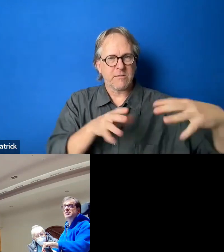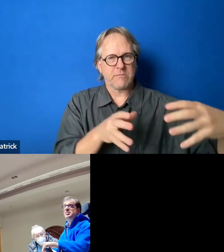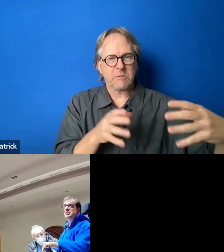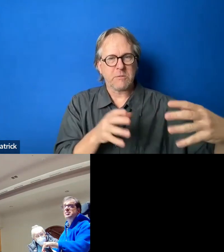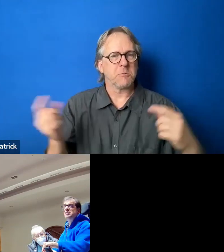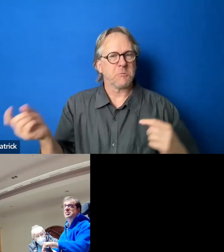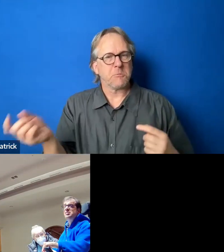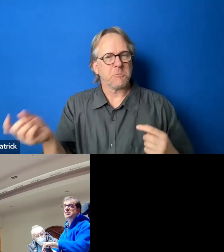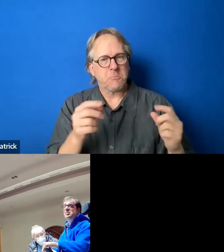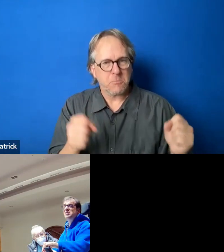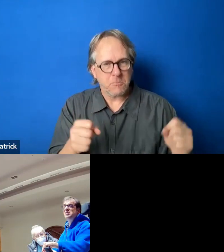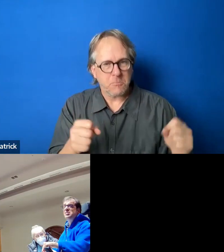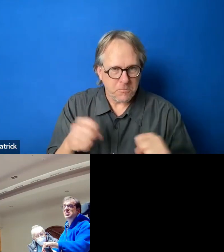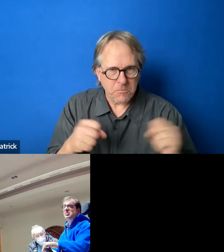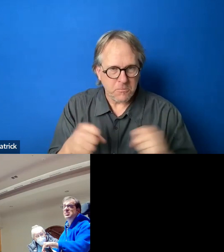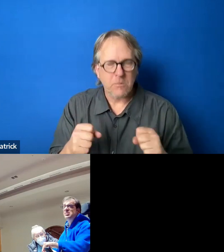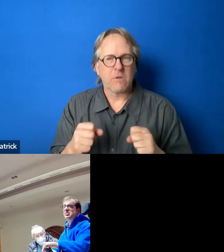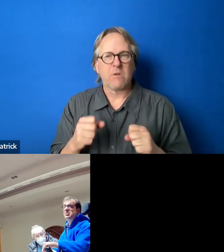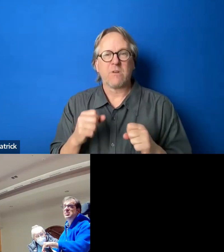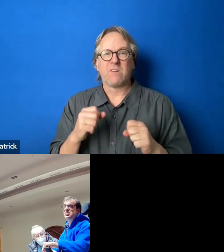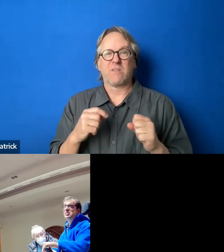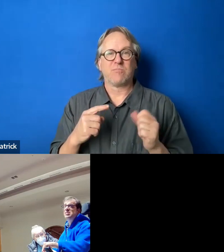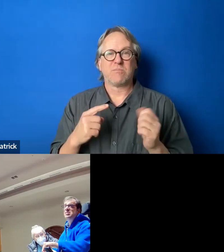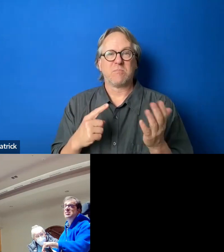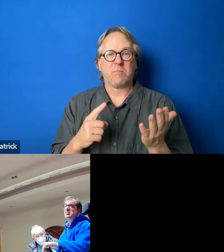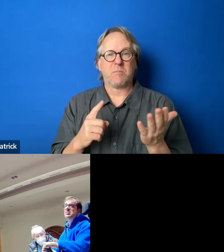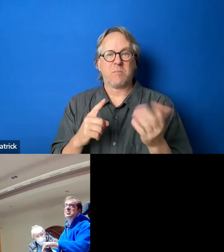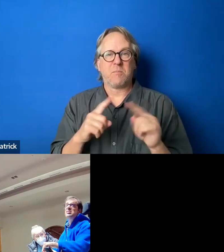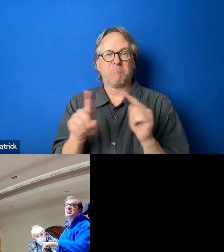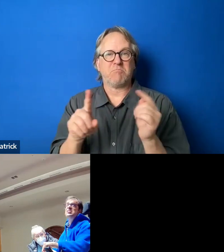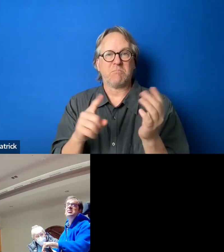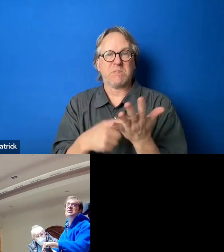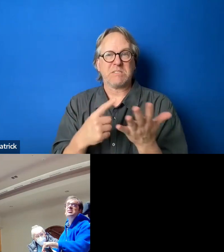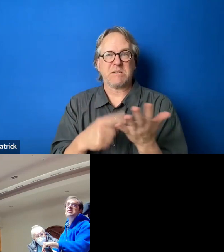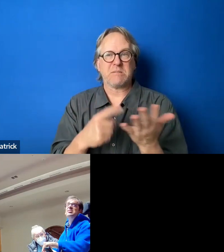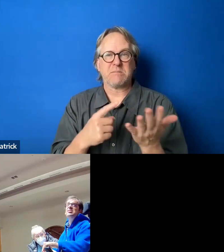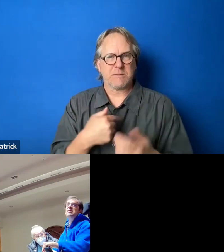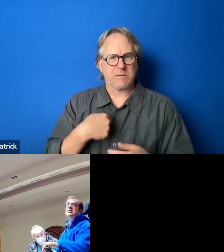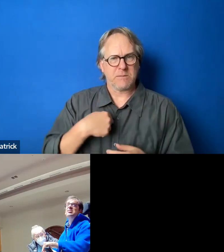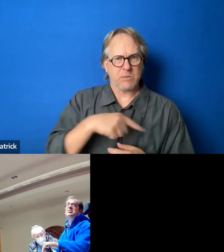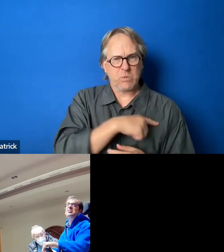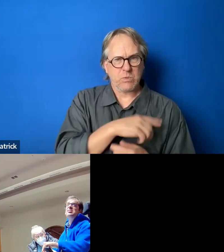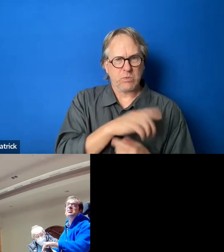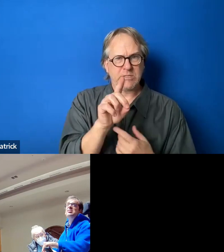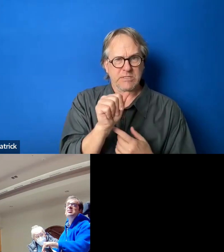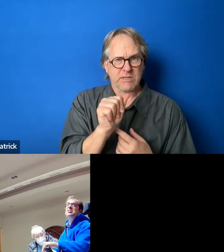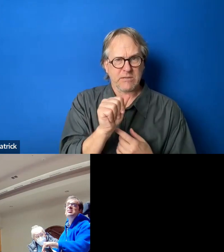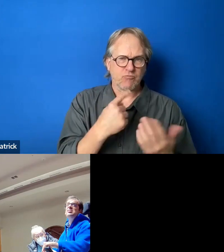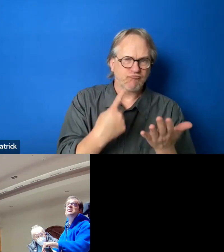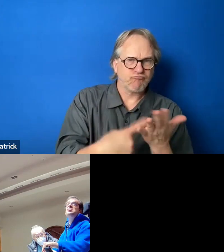set of other times, right, where we're talking about issues and we're talking about